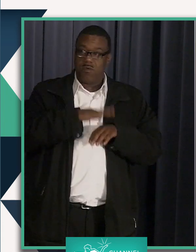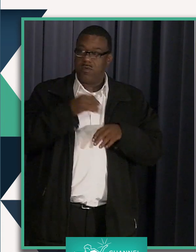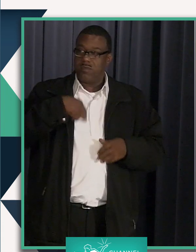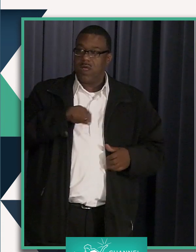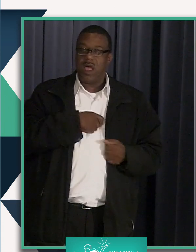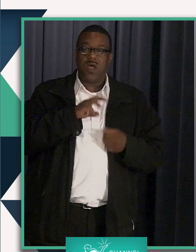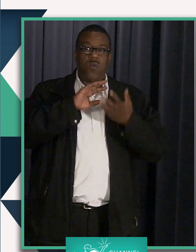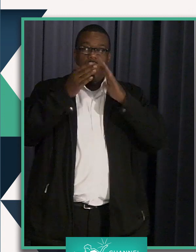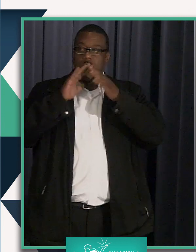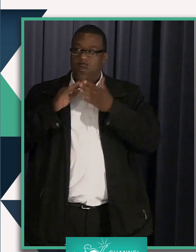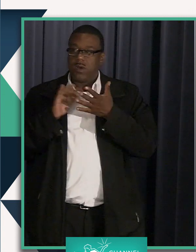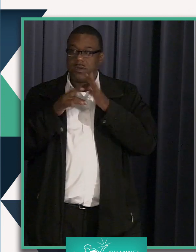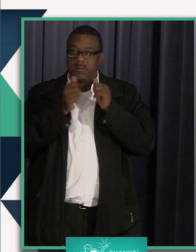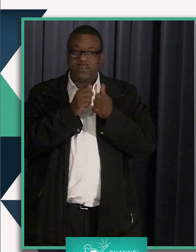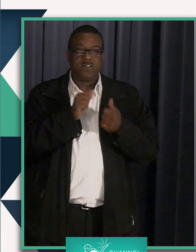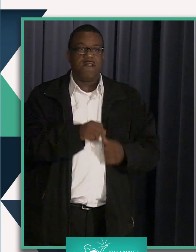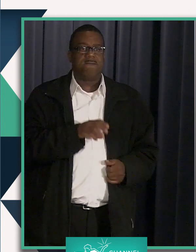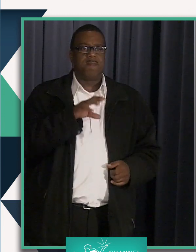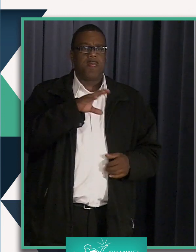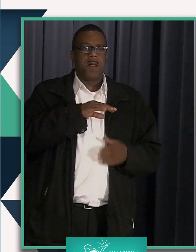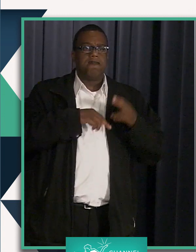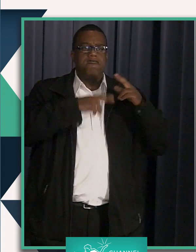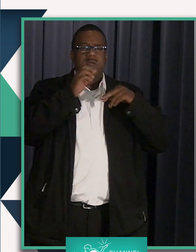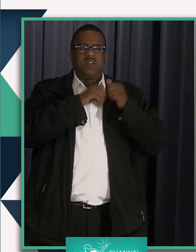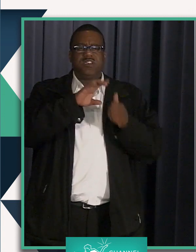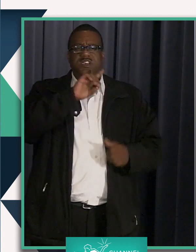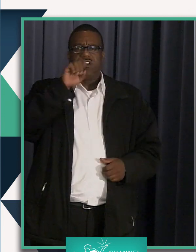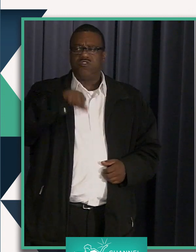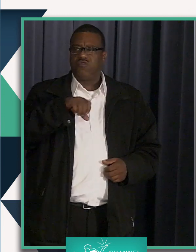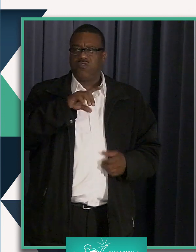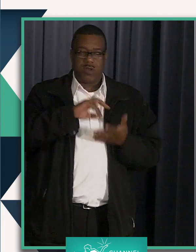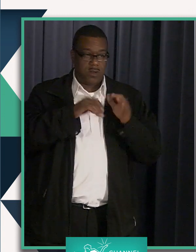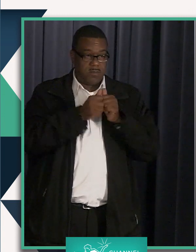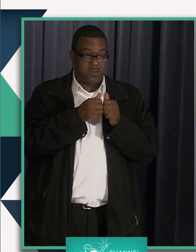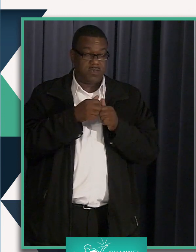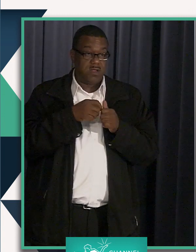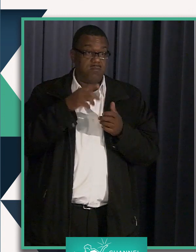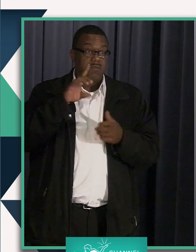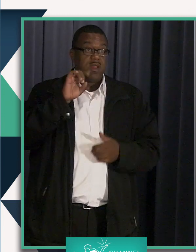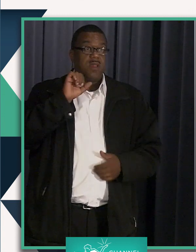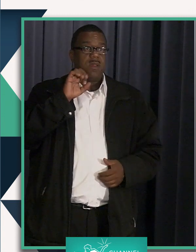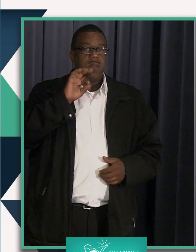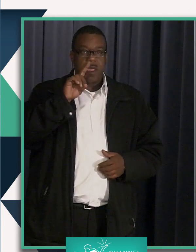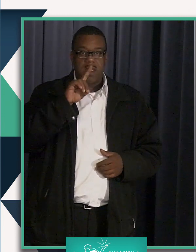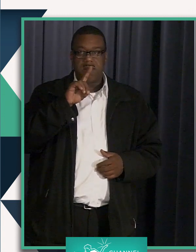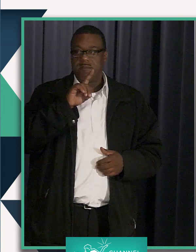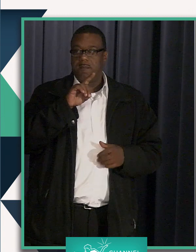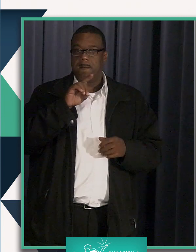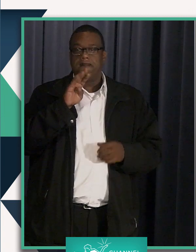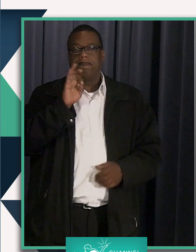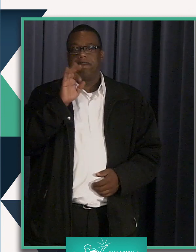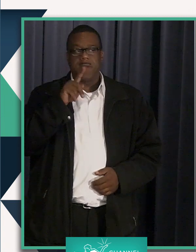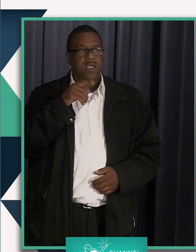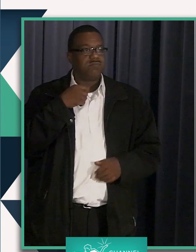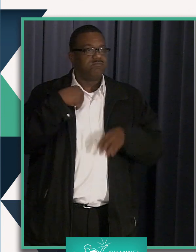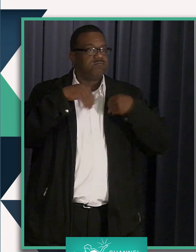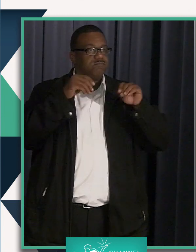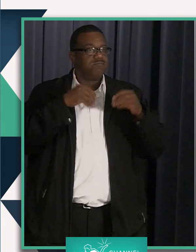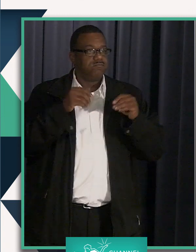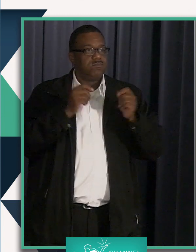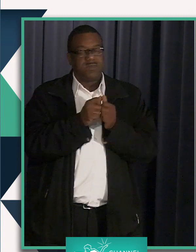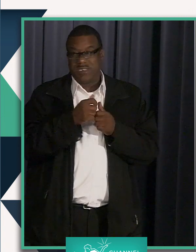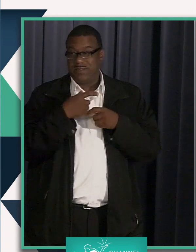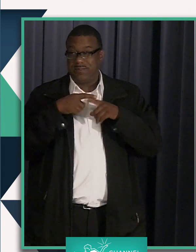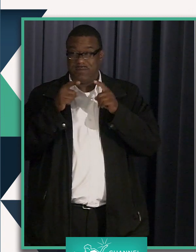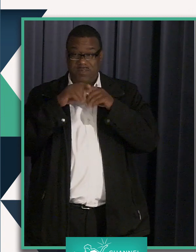buildingdetroit.org, the land bank sells 300 or 400 houses every single month. We are selling more now than we ever